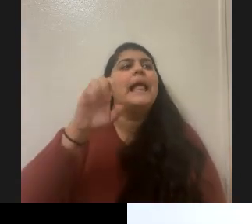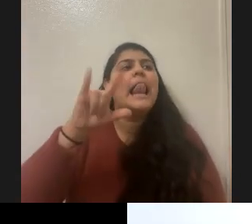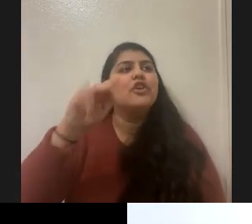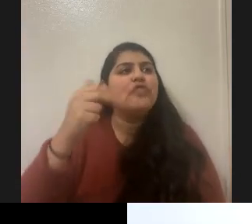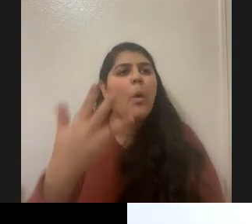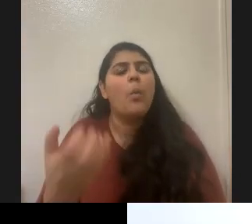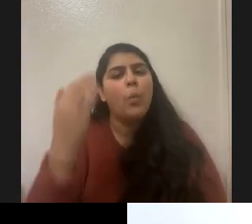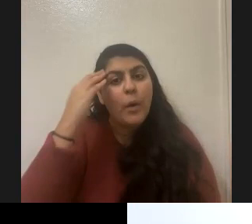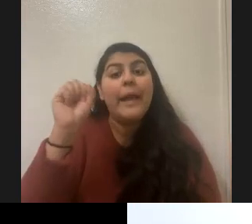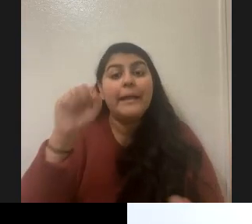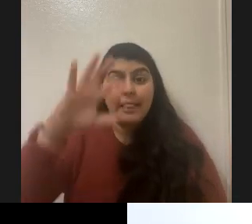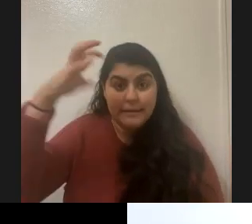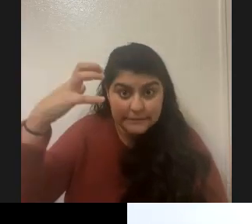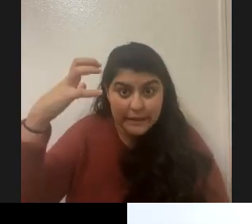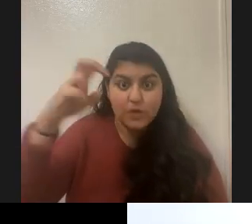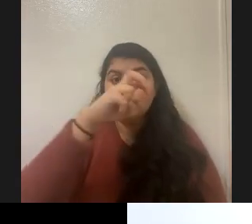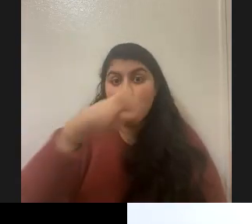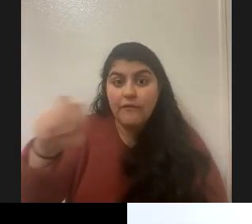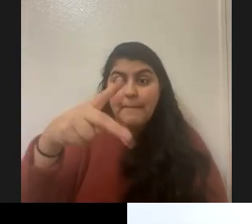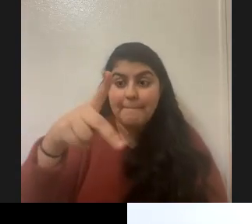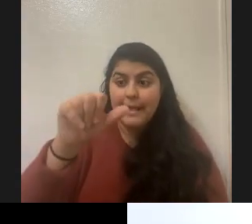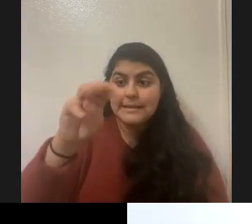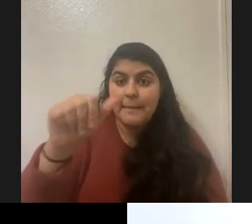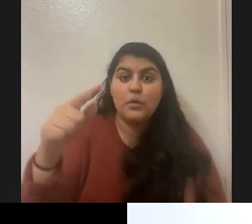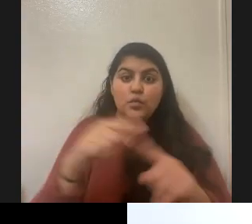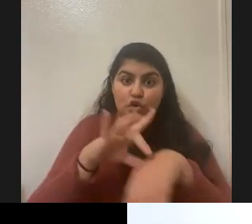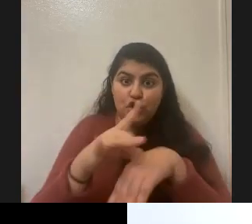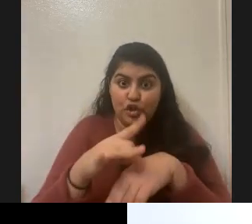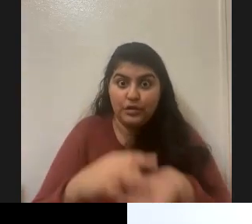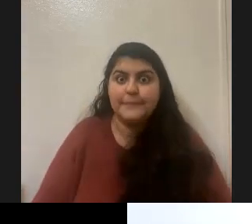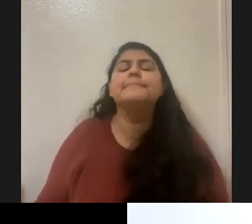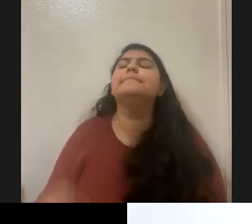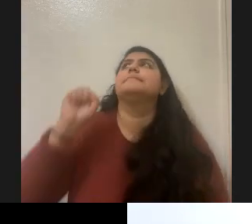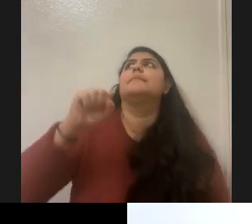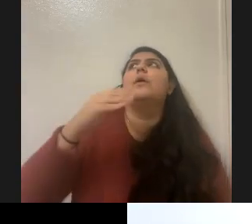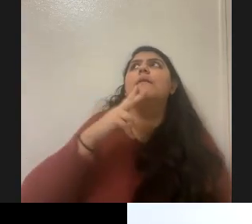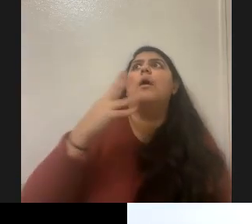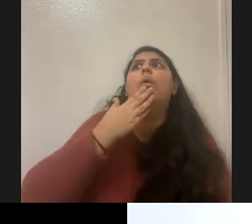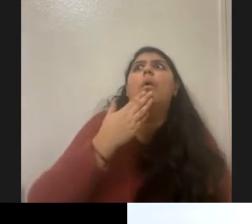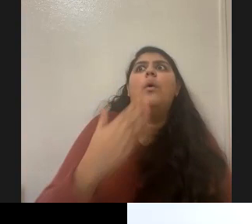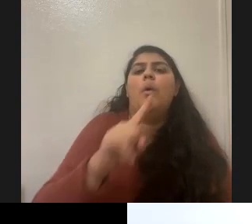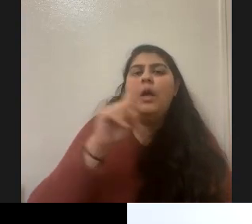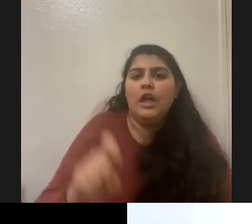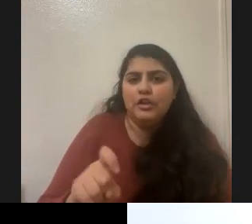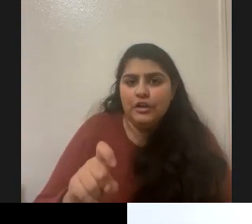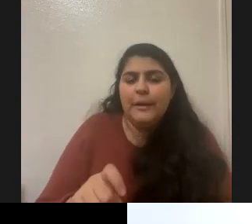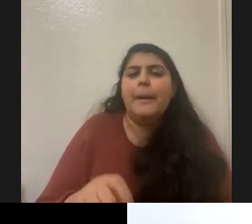the sun transfer plasma to Earth? Oh, that's a really good question.